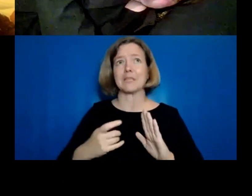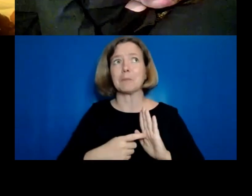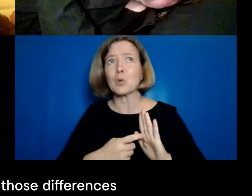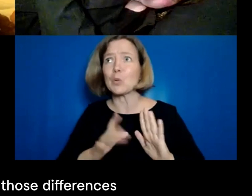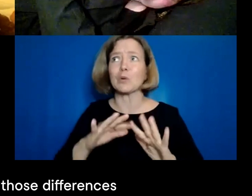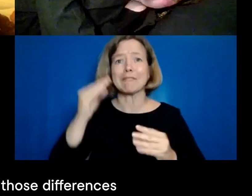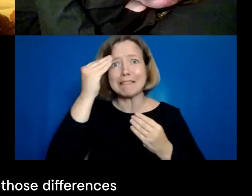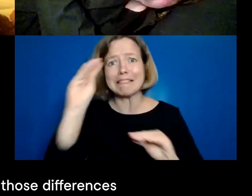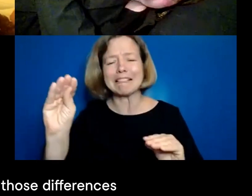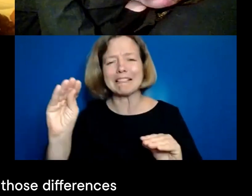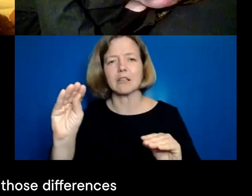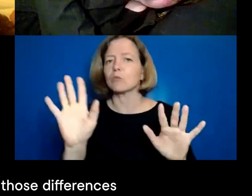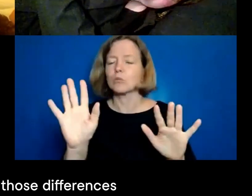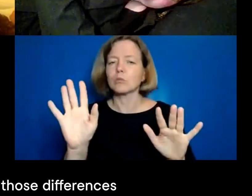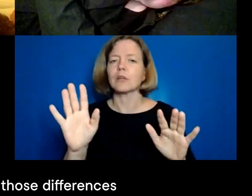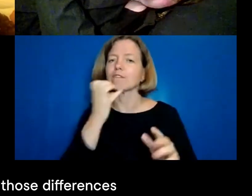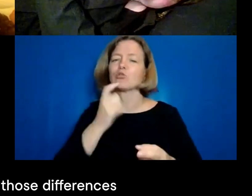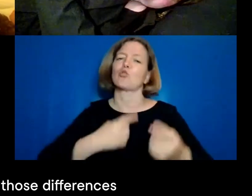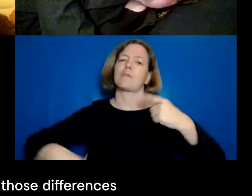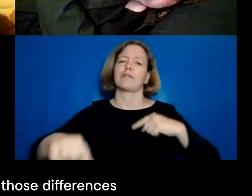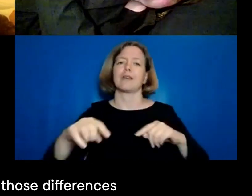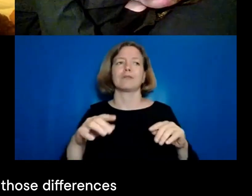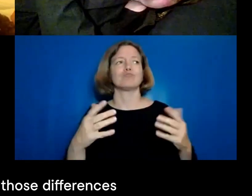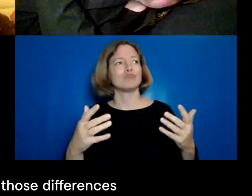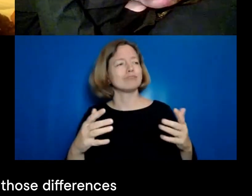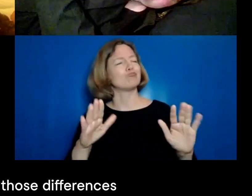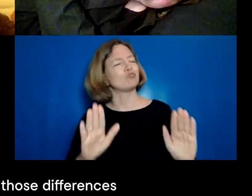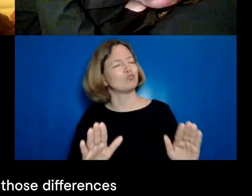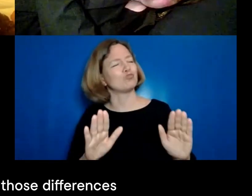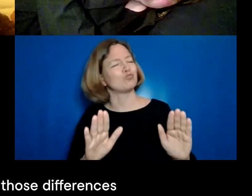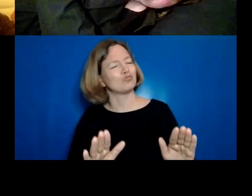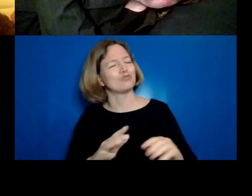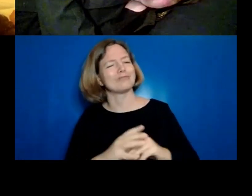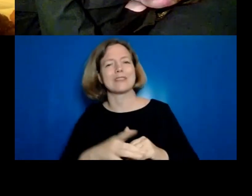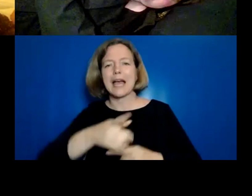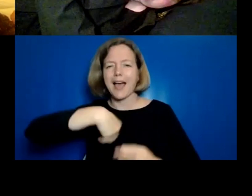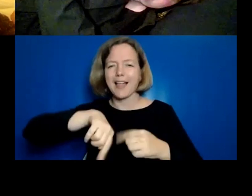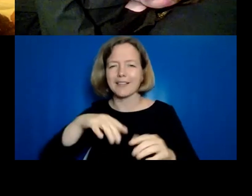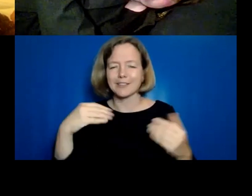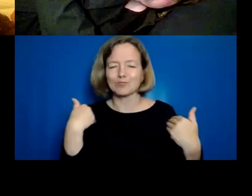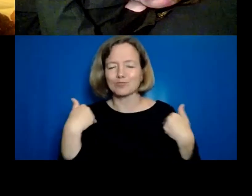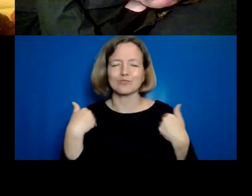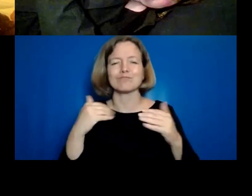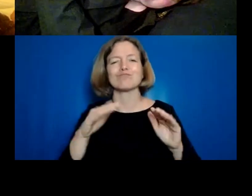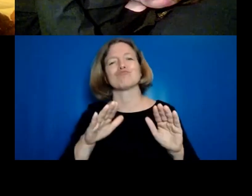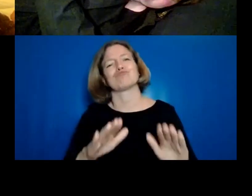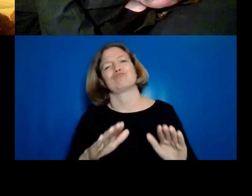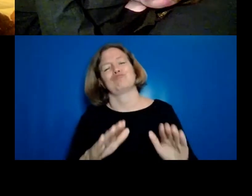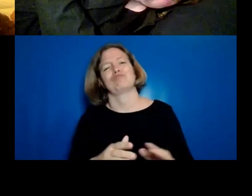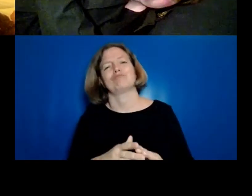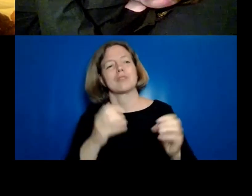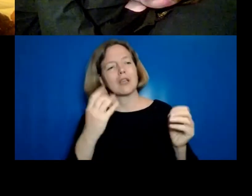other, and allow for those differences to inform you, and allow yourself to change and